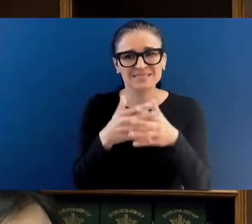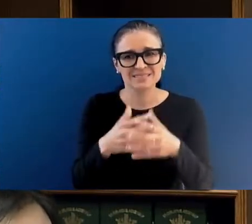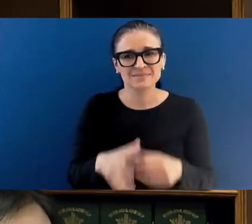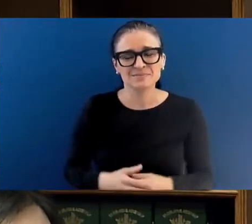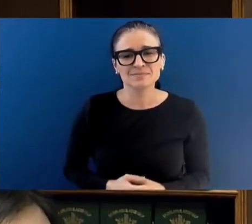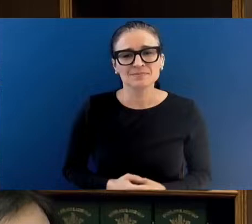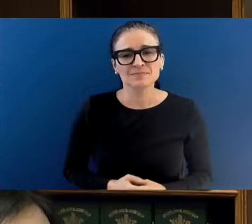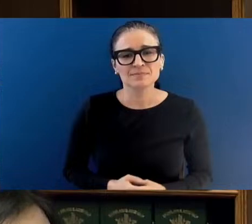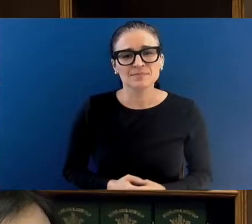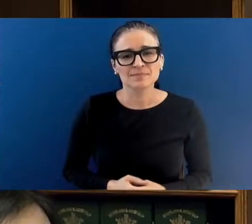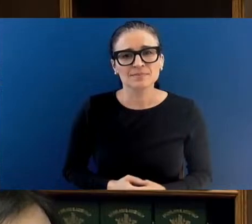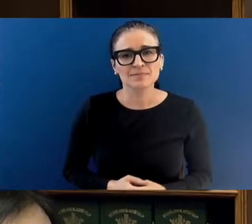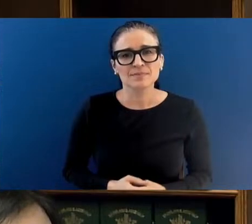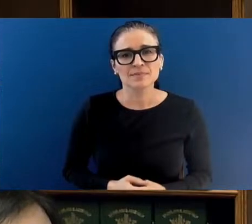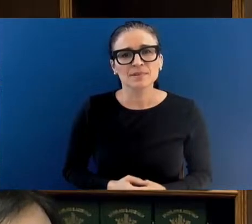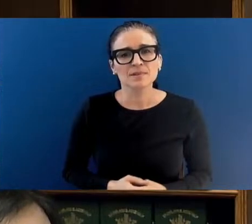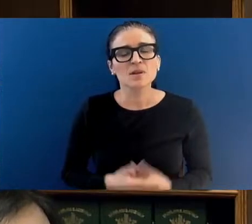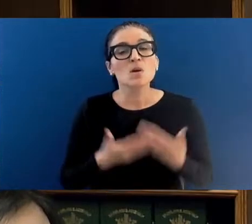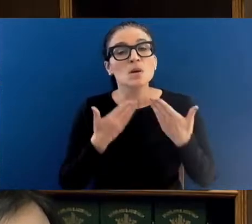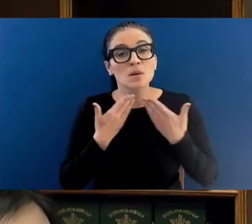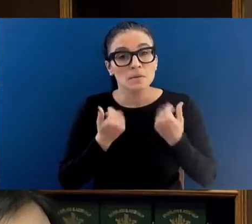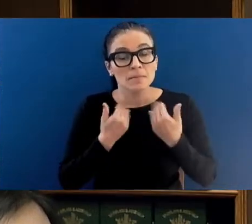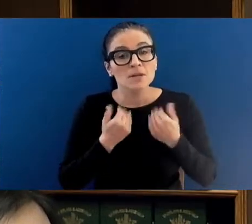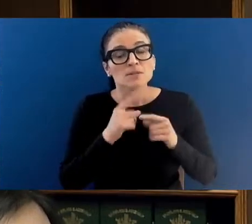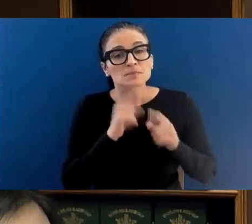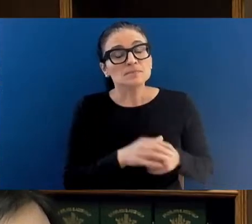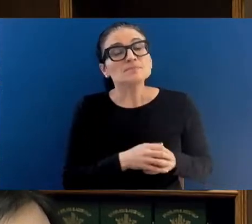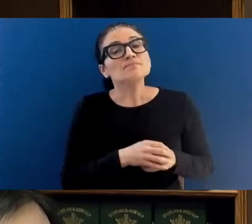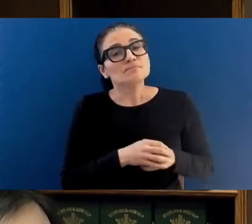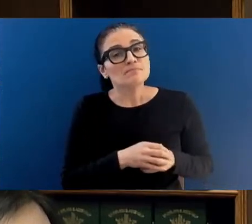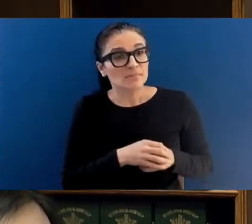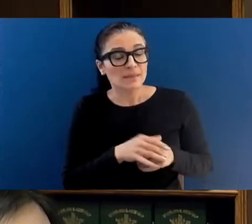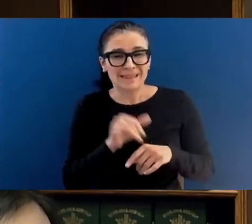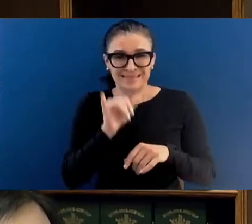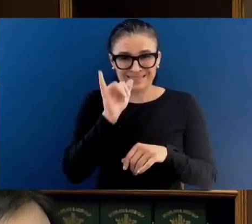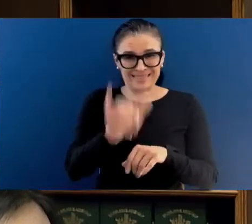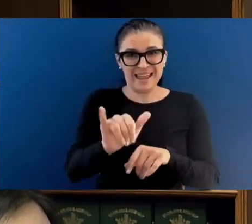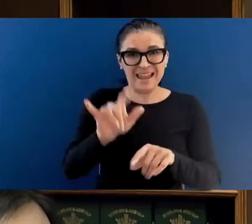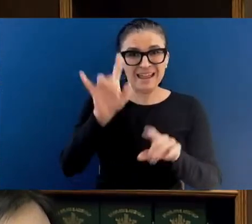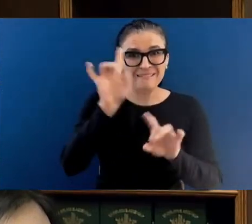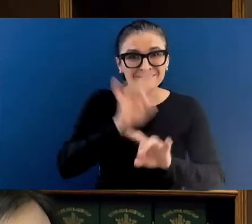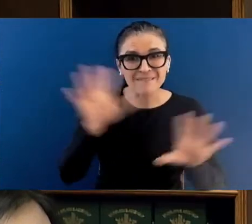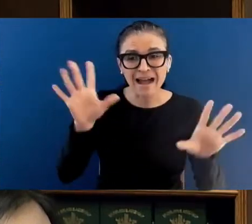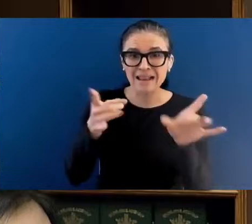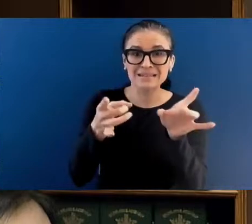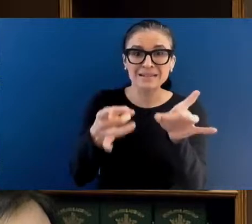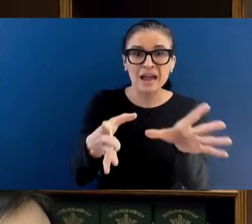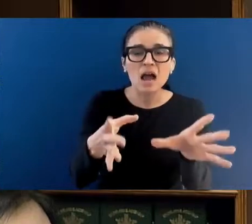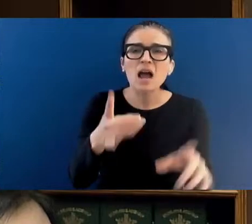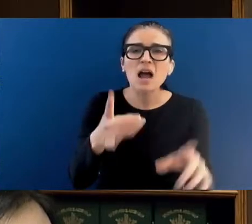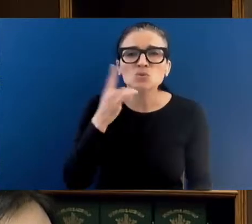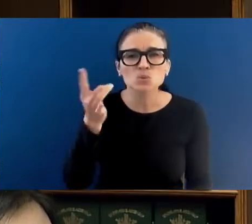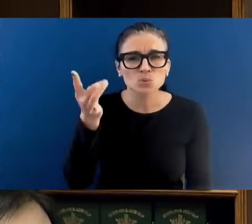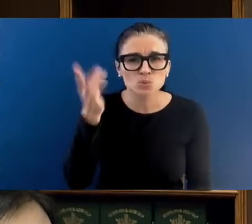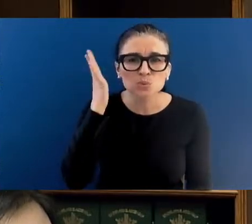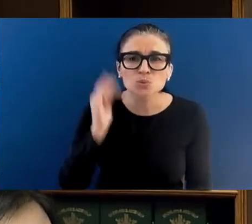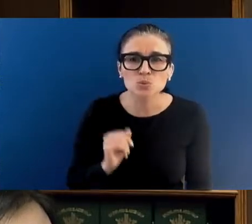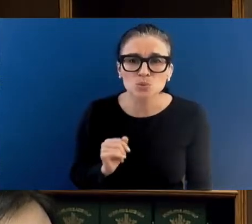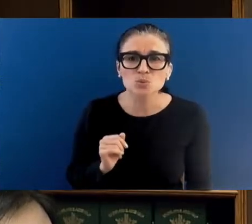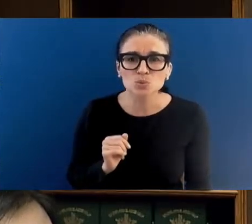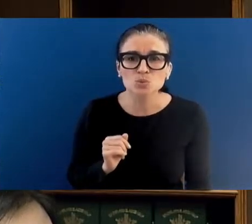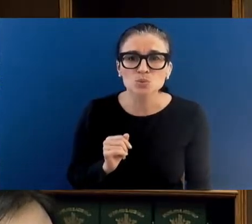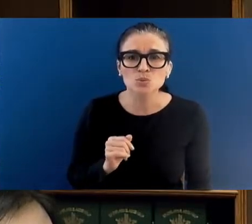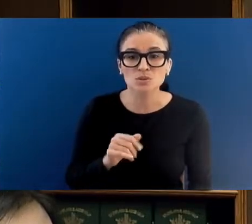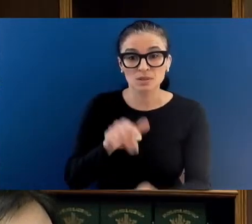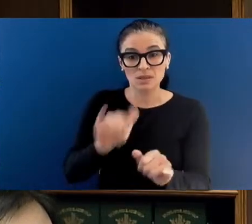not tolerated on campuses. And that individual was arrested. Yesterday, we all stood in this House and